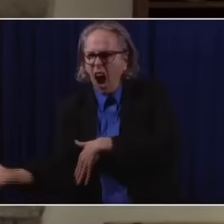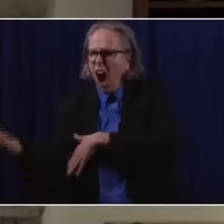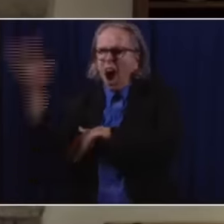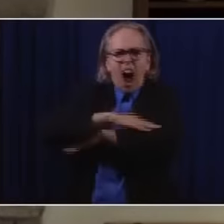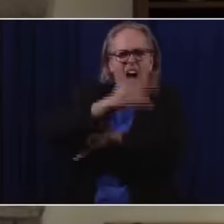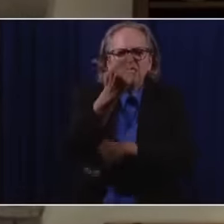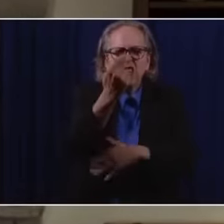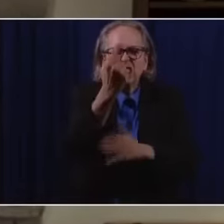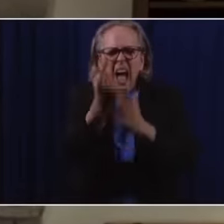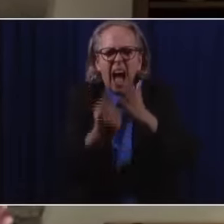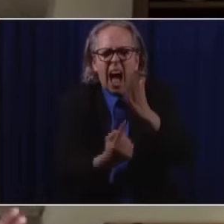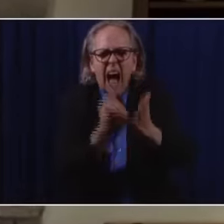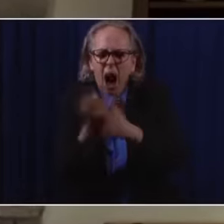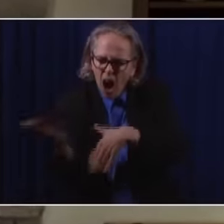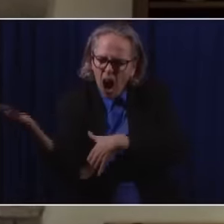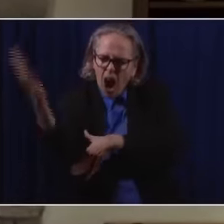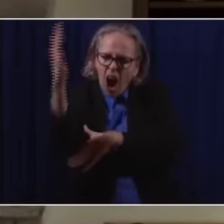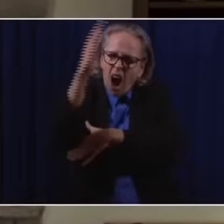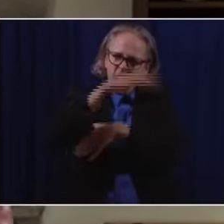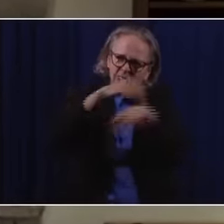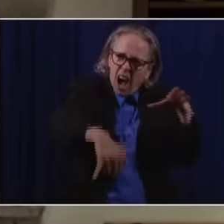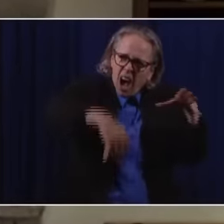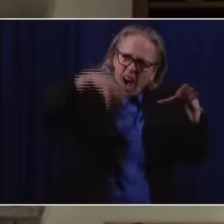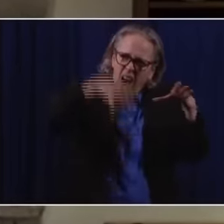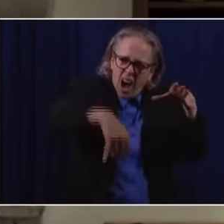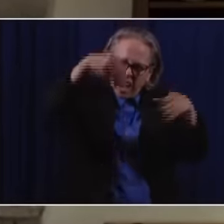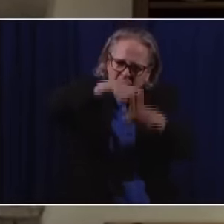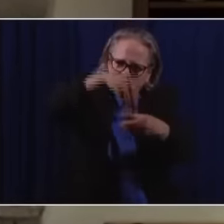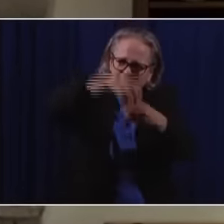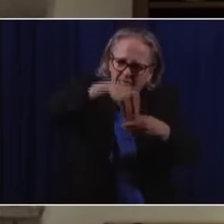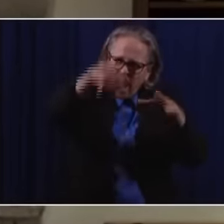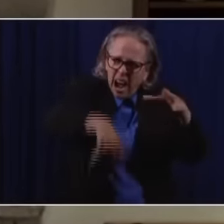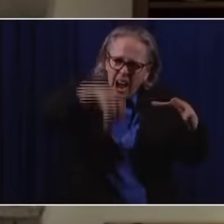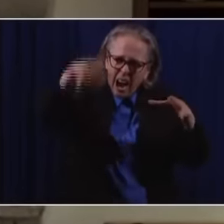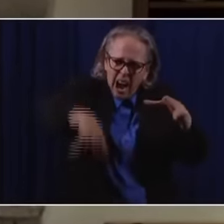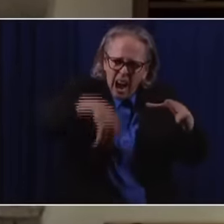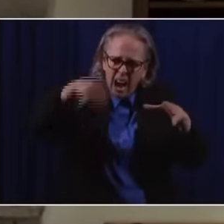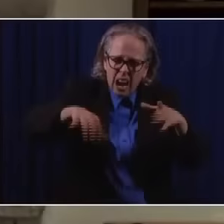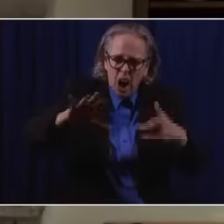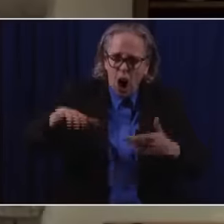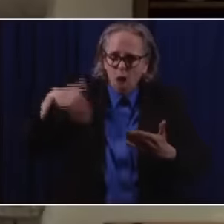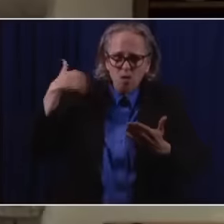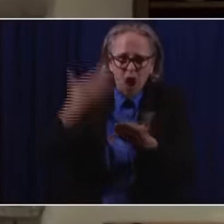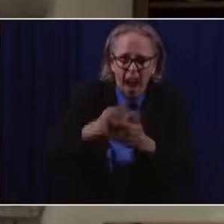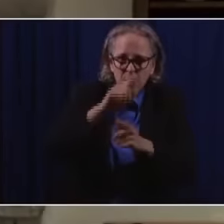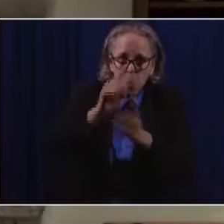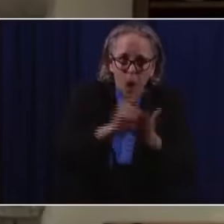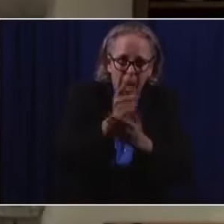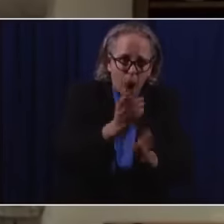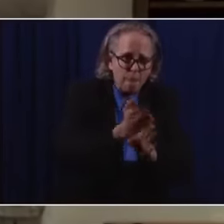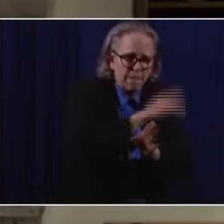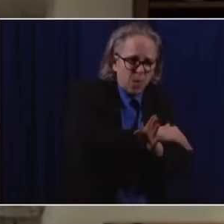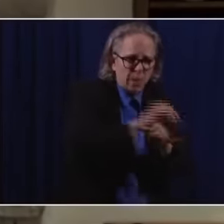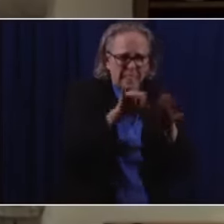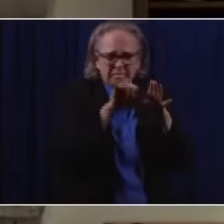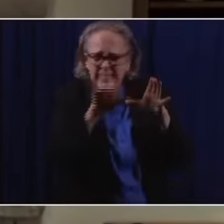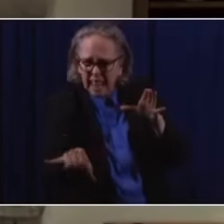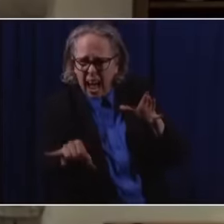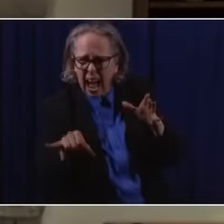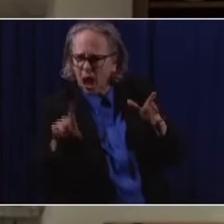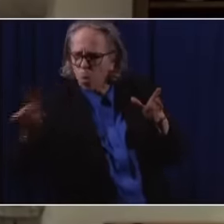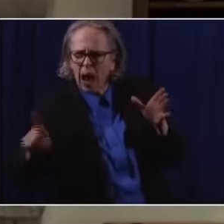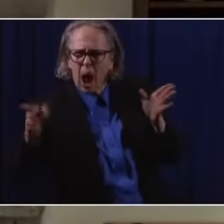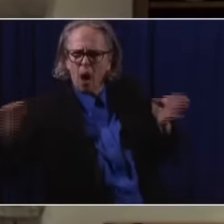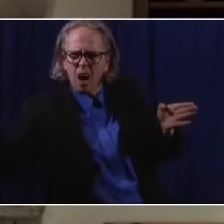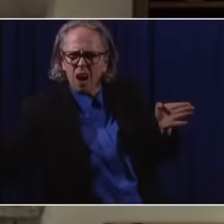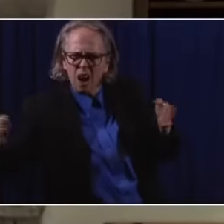That's open. The poll's open, and then I assume they get there an hour or so before and then after. So they're there a long, long day, and